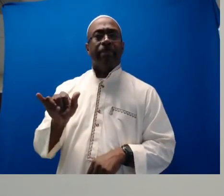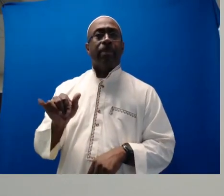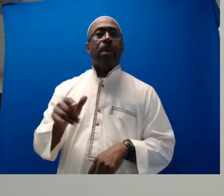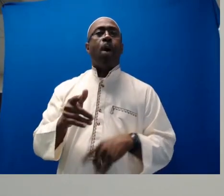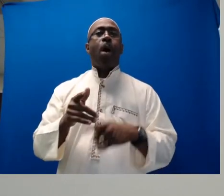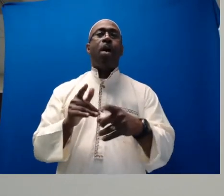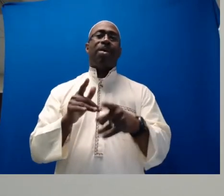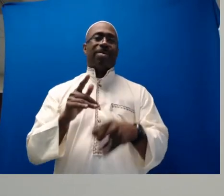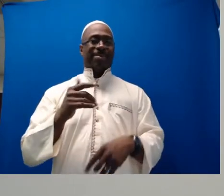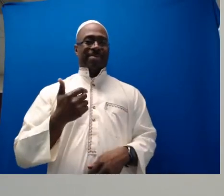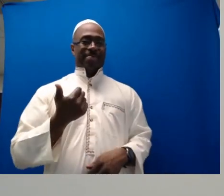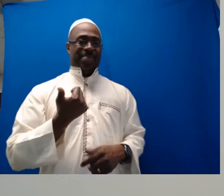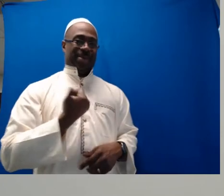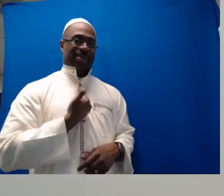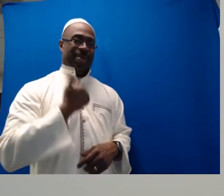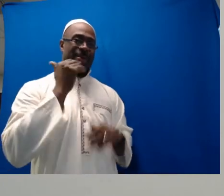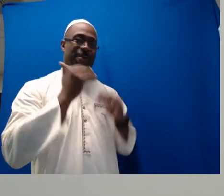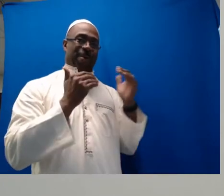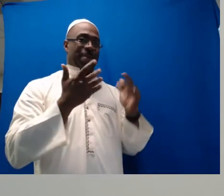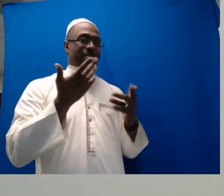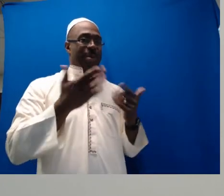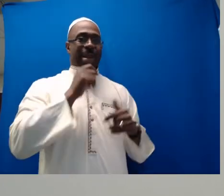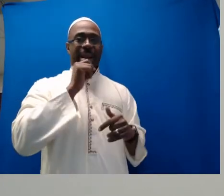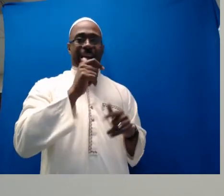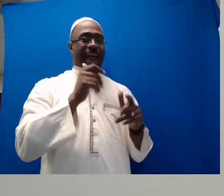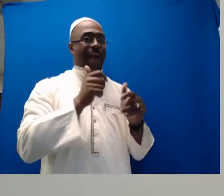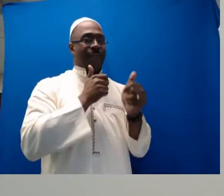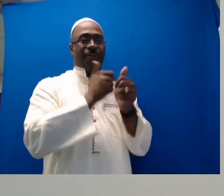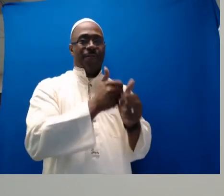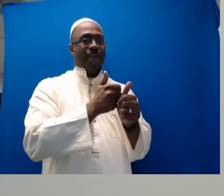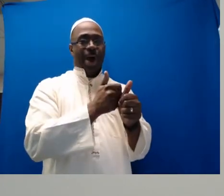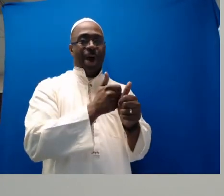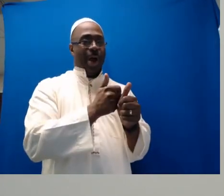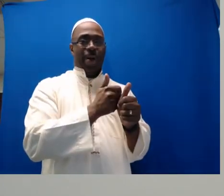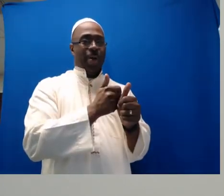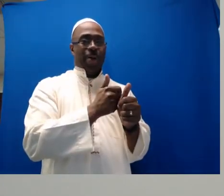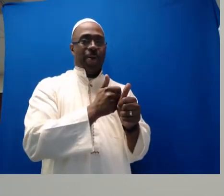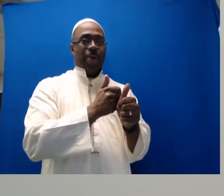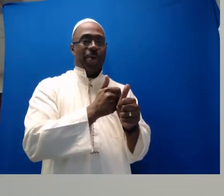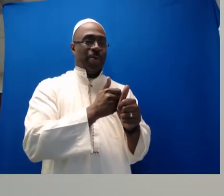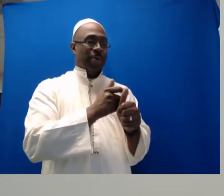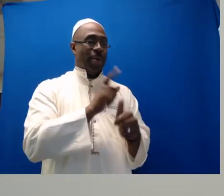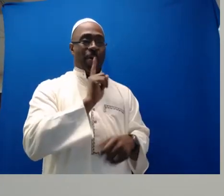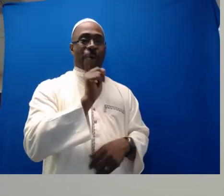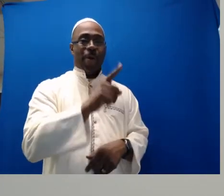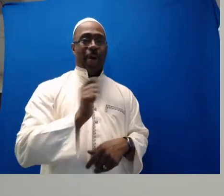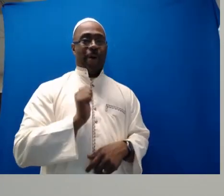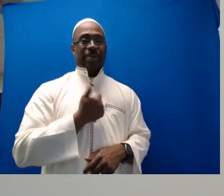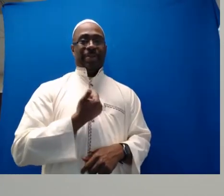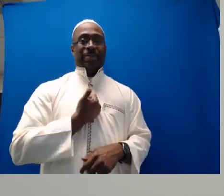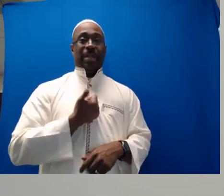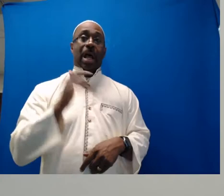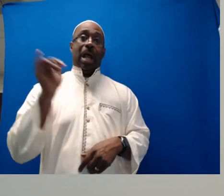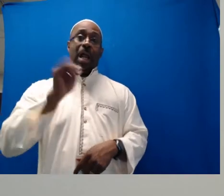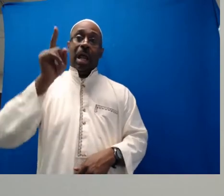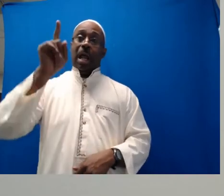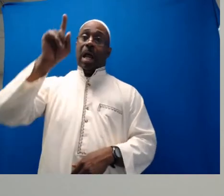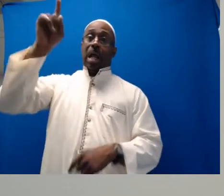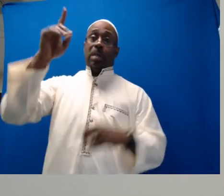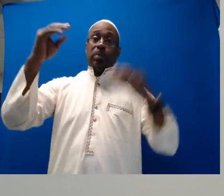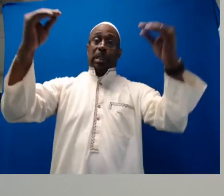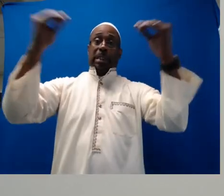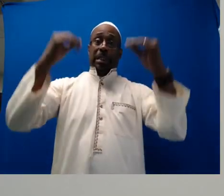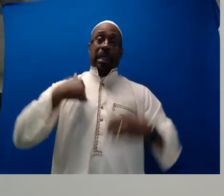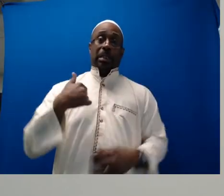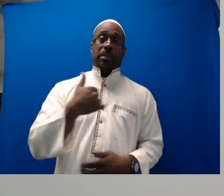that we're not so good at following directions ourselves as adults. That when somebody like Allah Rabbul Alameen is teaching